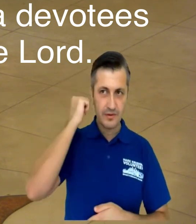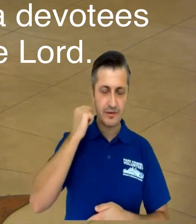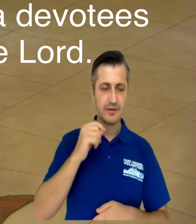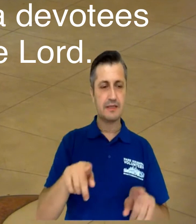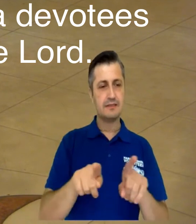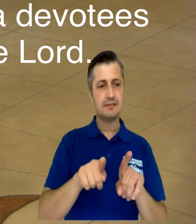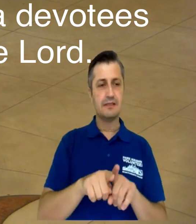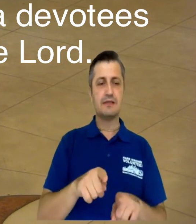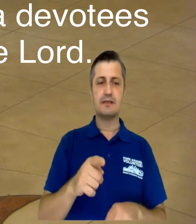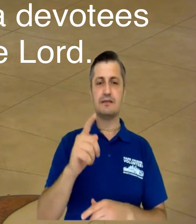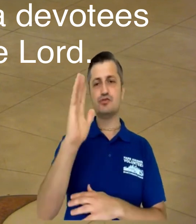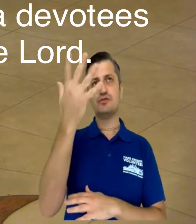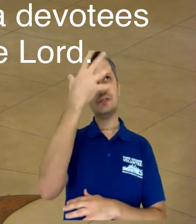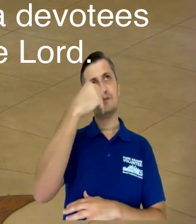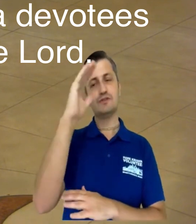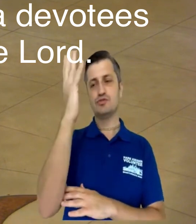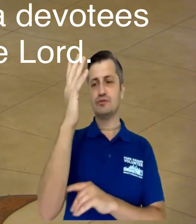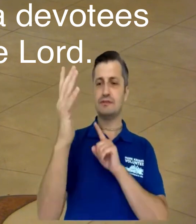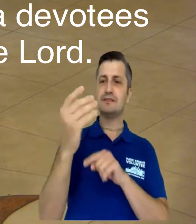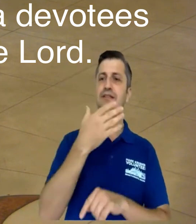Kripa Sindhu Bevacha